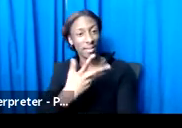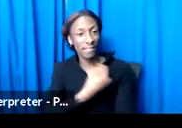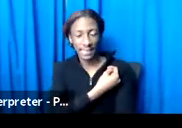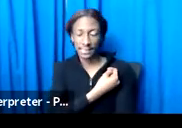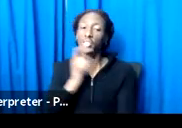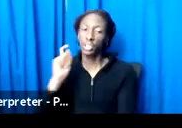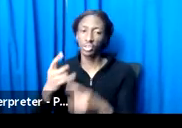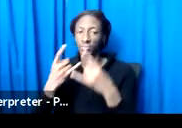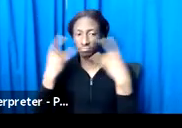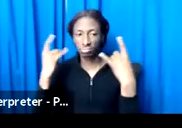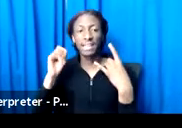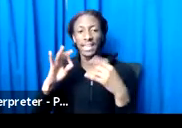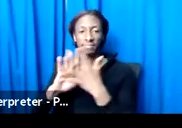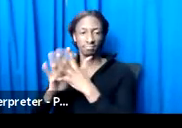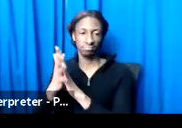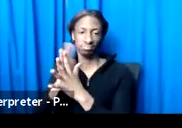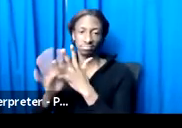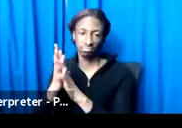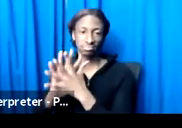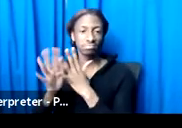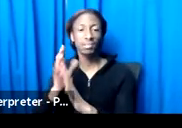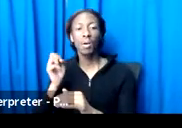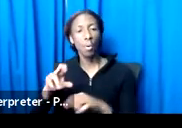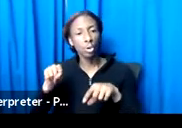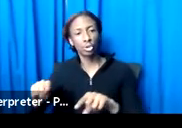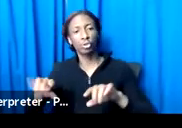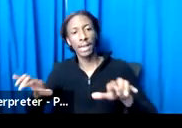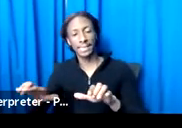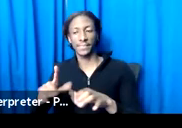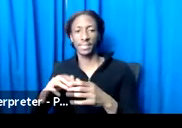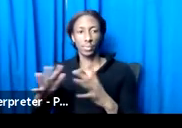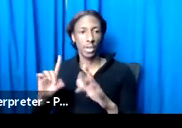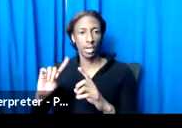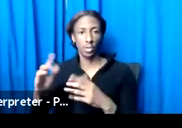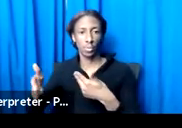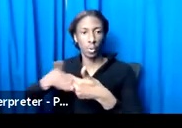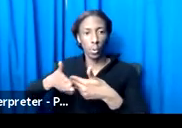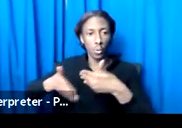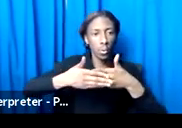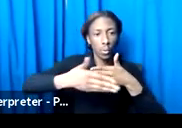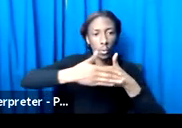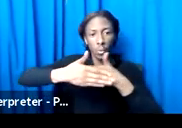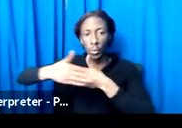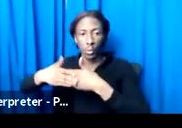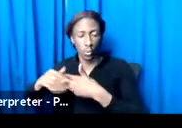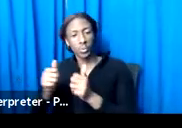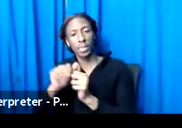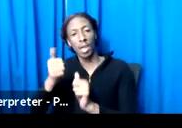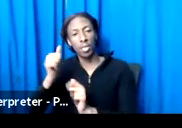mask in crowded outdoor settings or during activities that involve sustained close contact with other people who are not fully